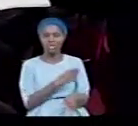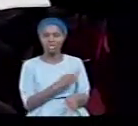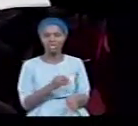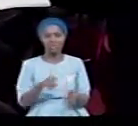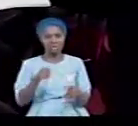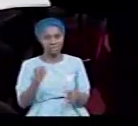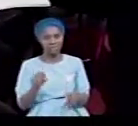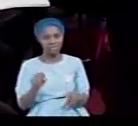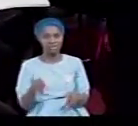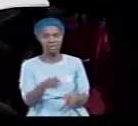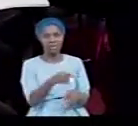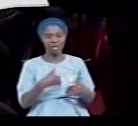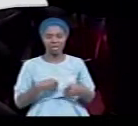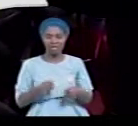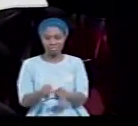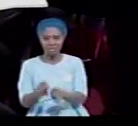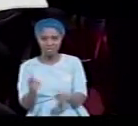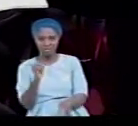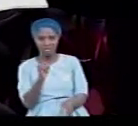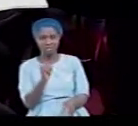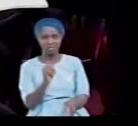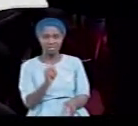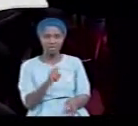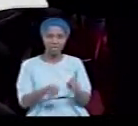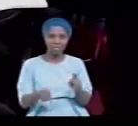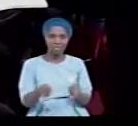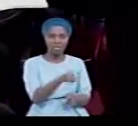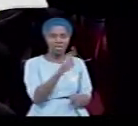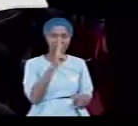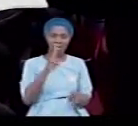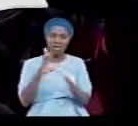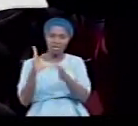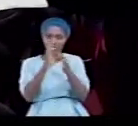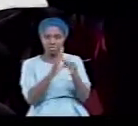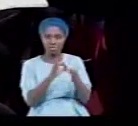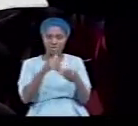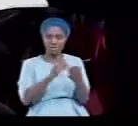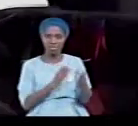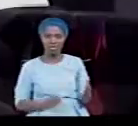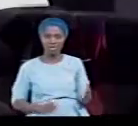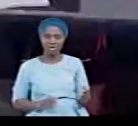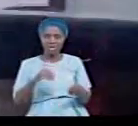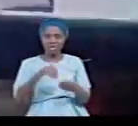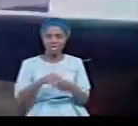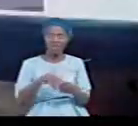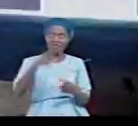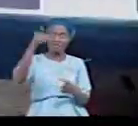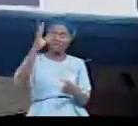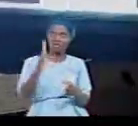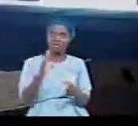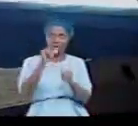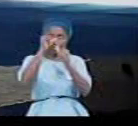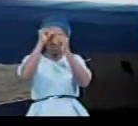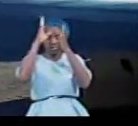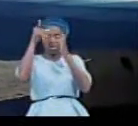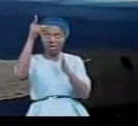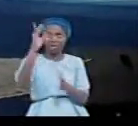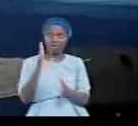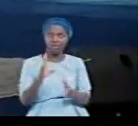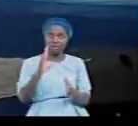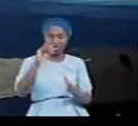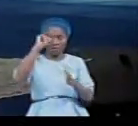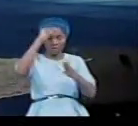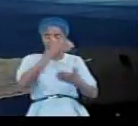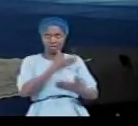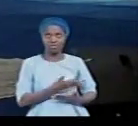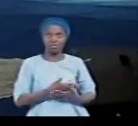in Christ the Savior. We're united in God the Father, Son, and the Holy Spirit. We're united in